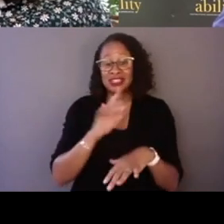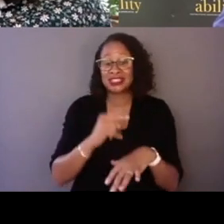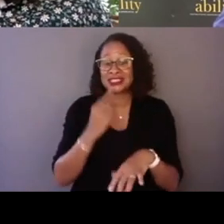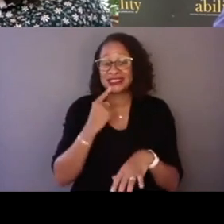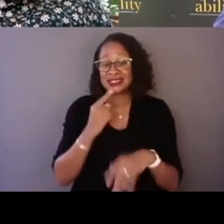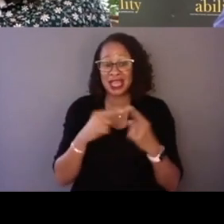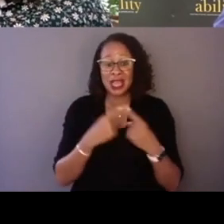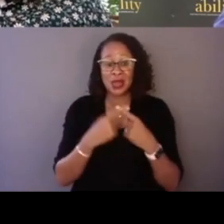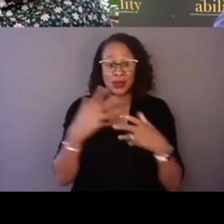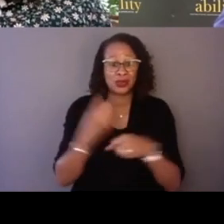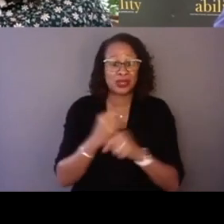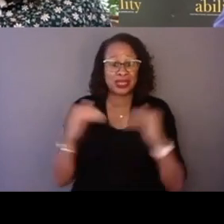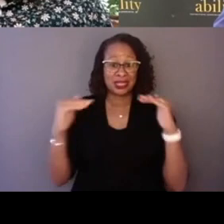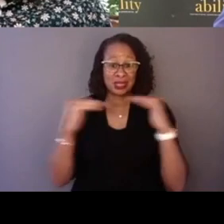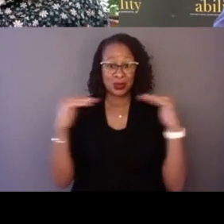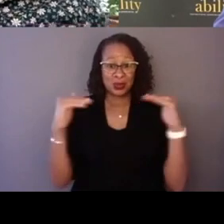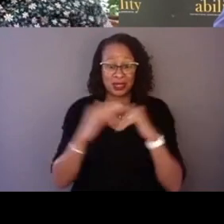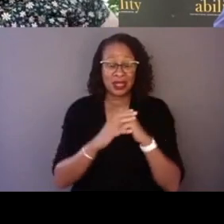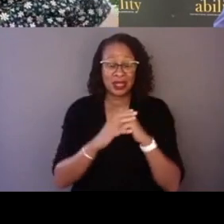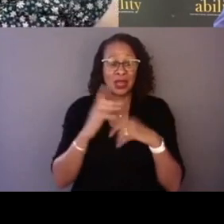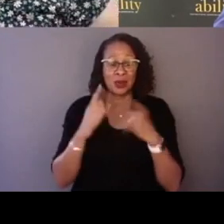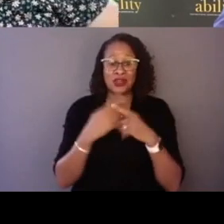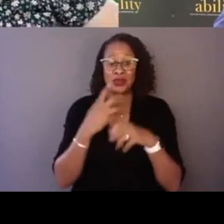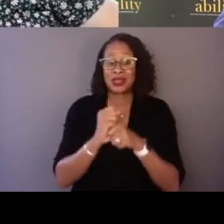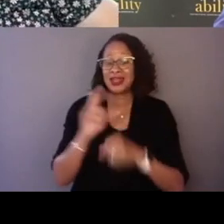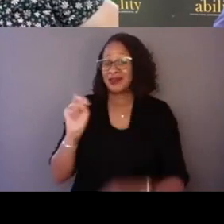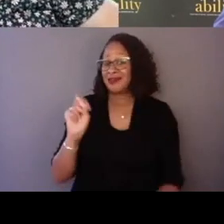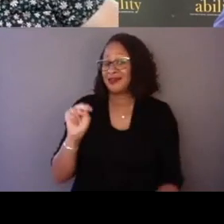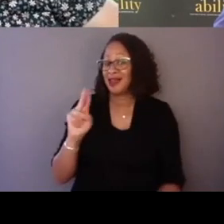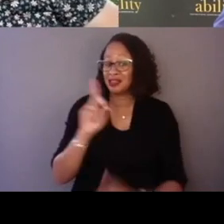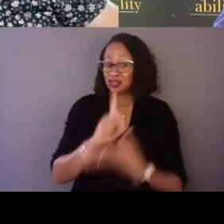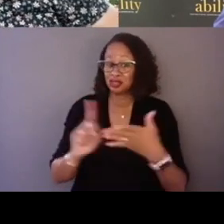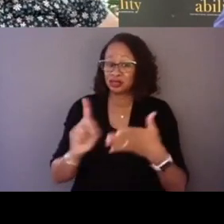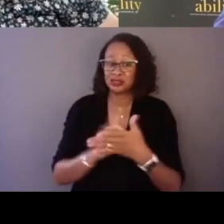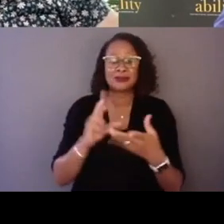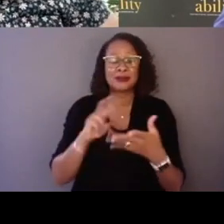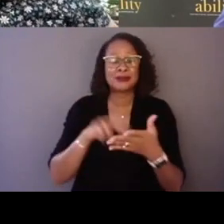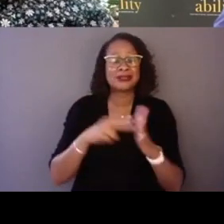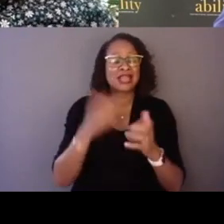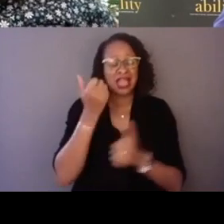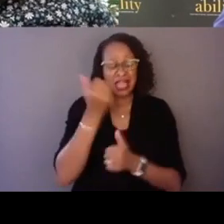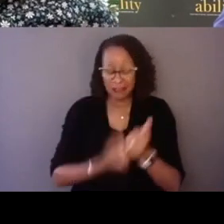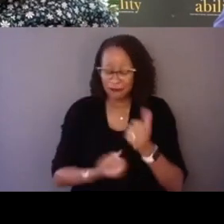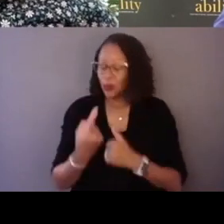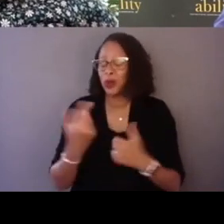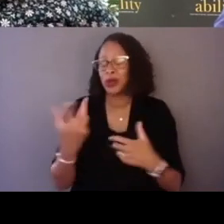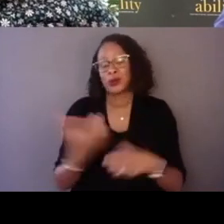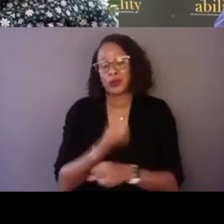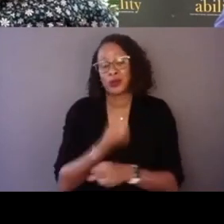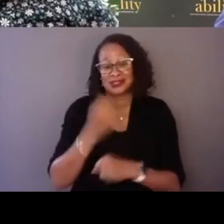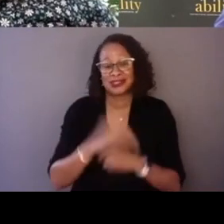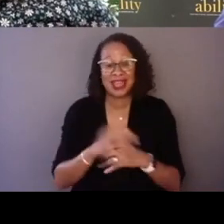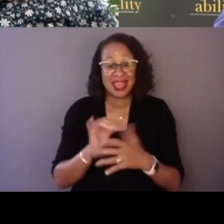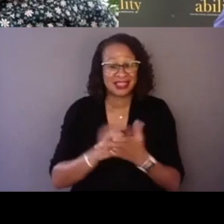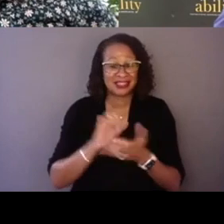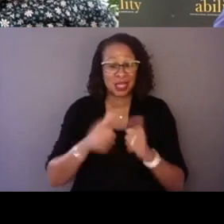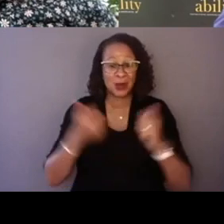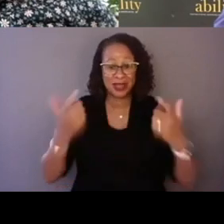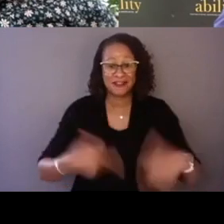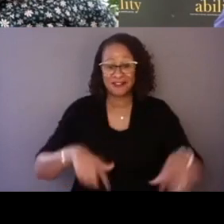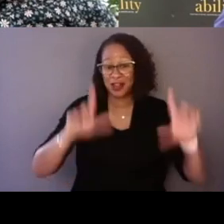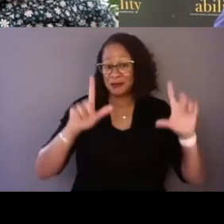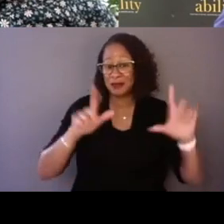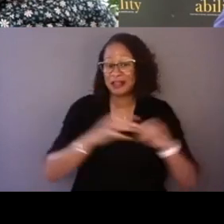get equality, when you get non-discrimination, it's a win-win for everybody. So that's how I frame it, and I'll toss it back to